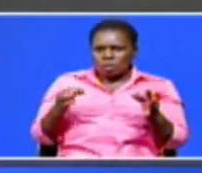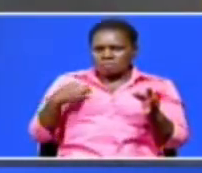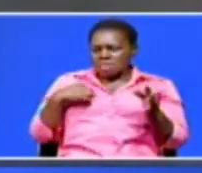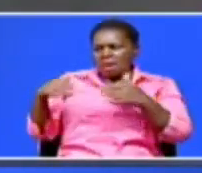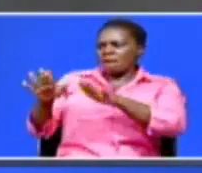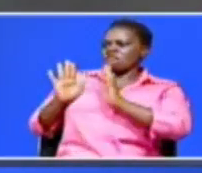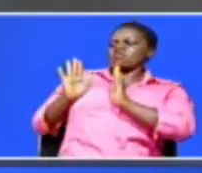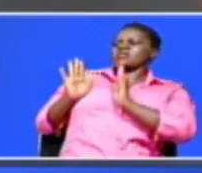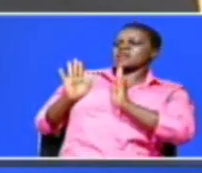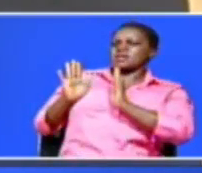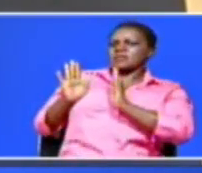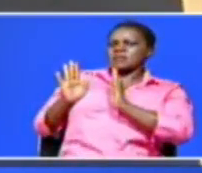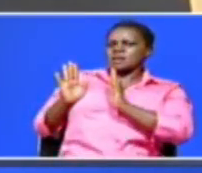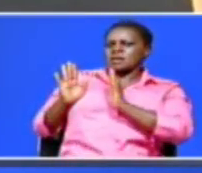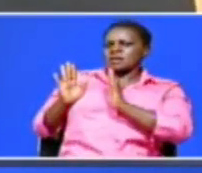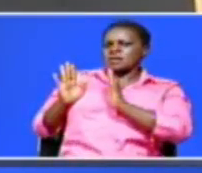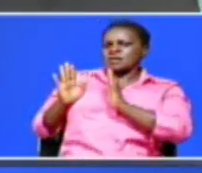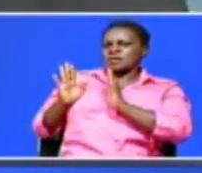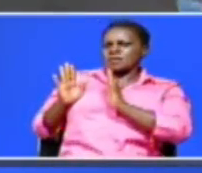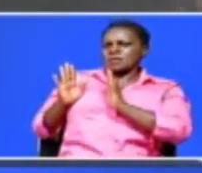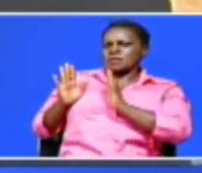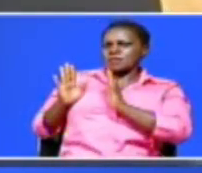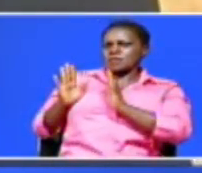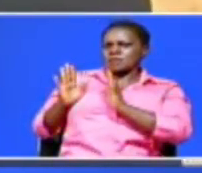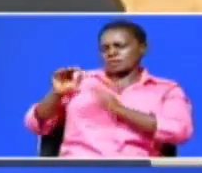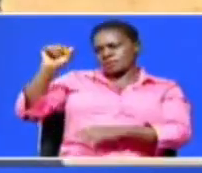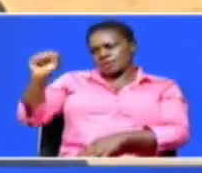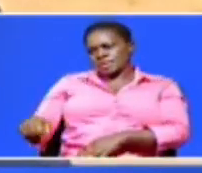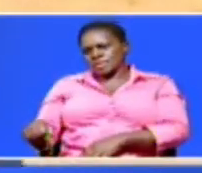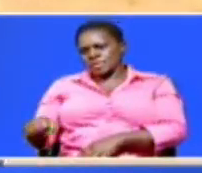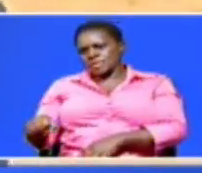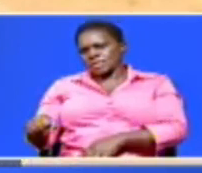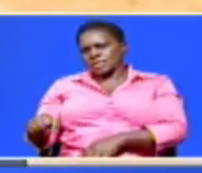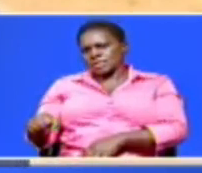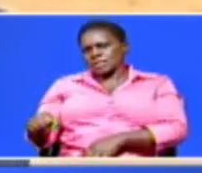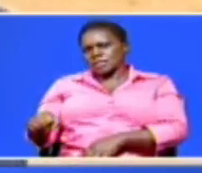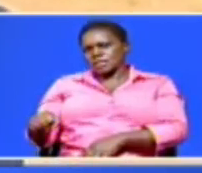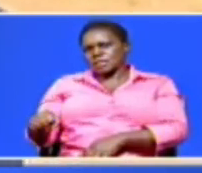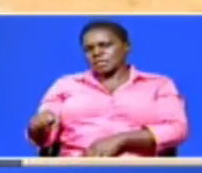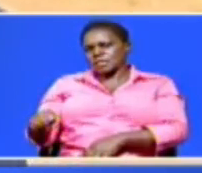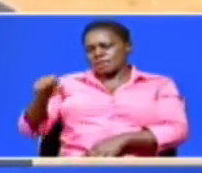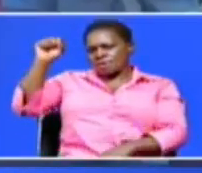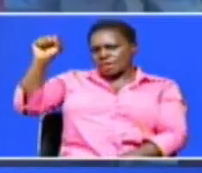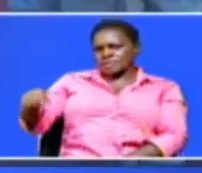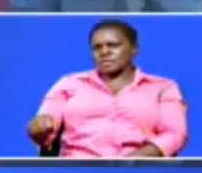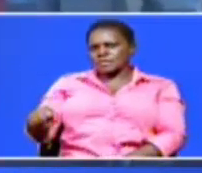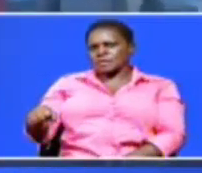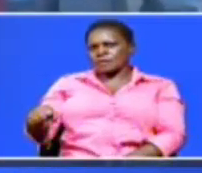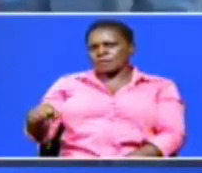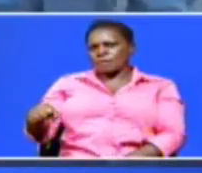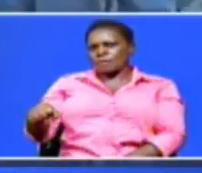abstain. And the people of Kene vote yes. Mukure people vote yes.